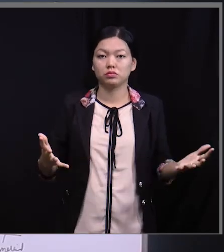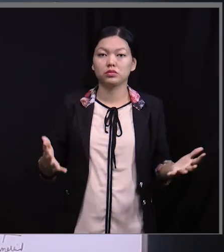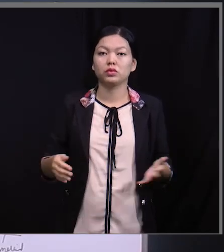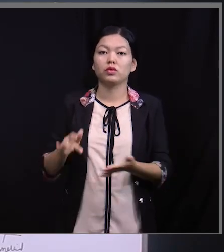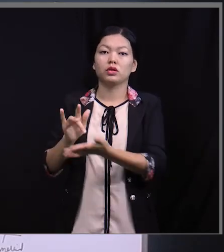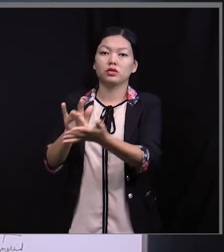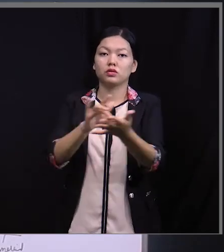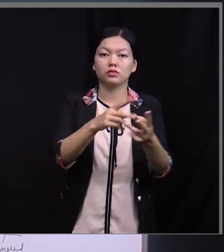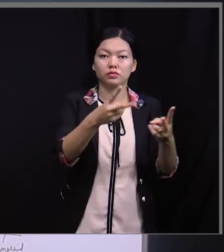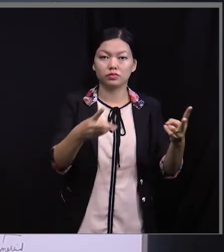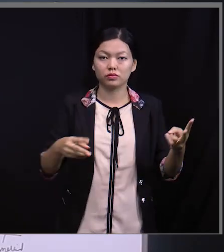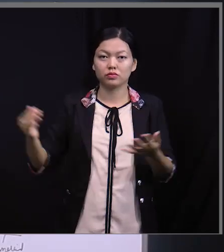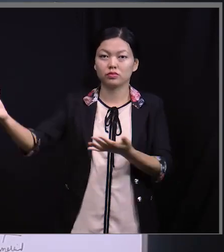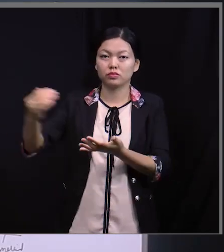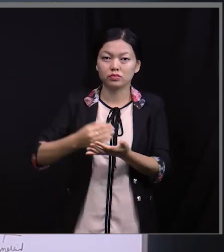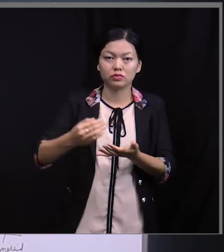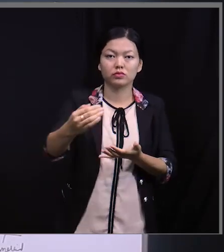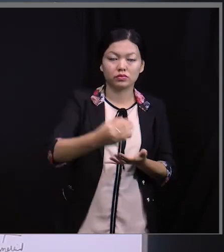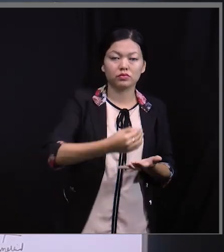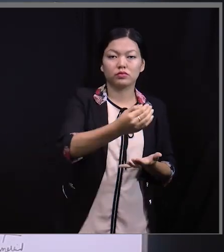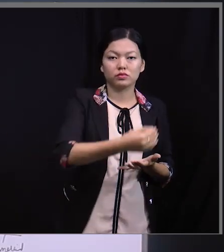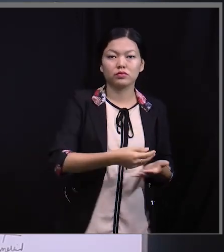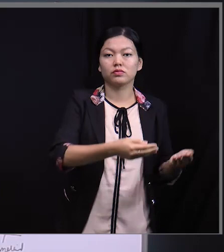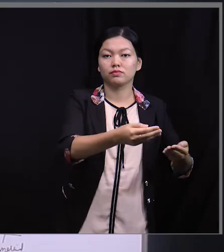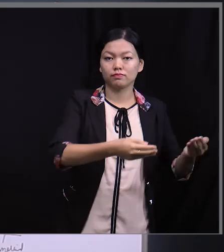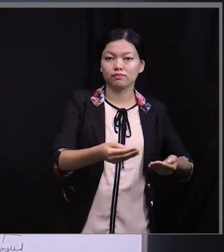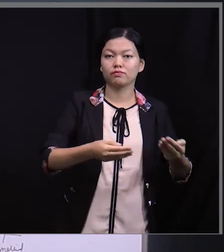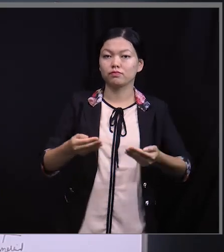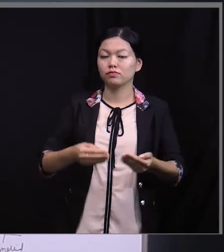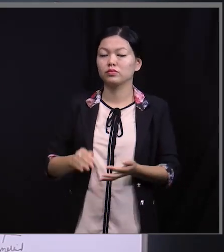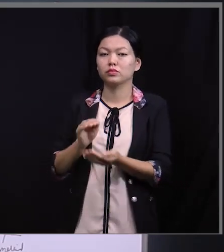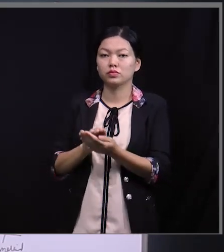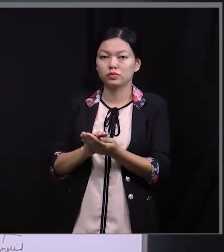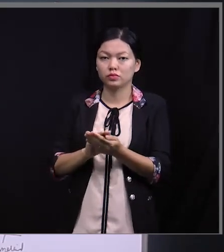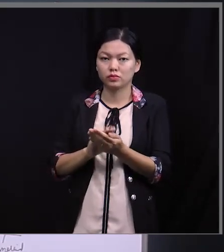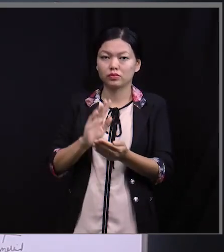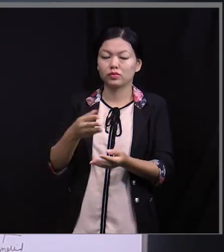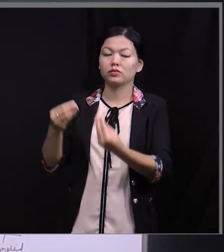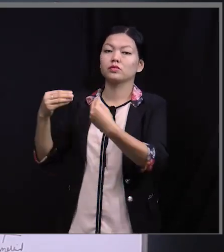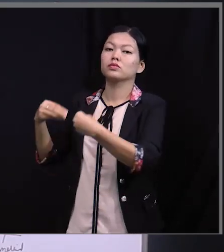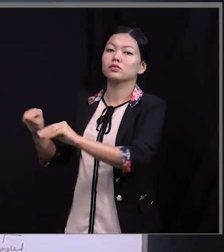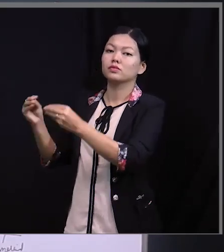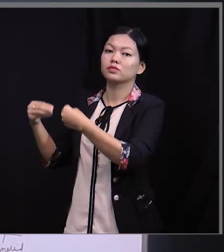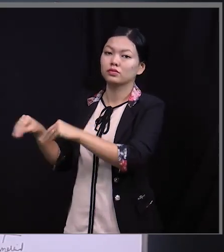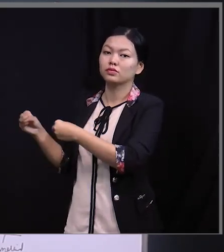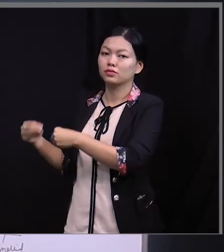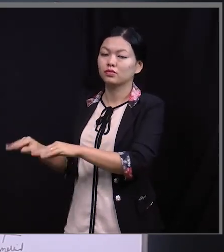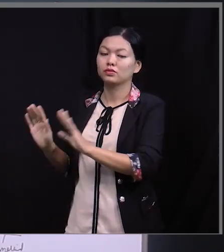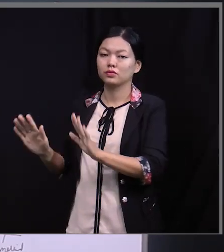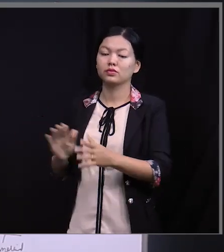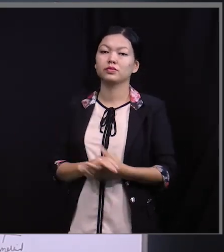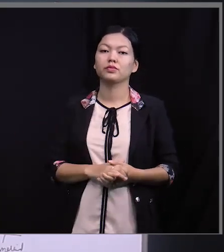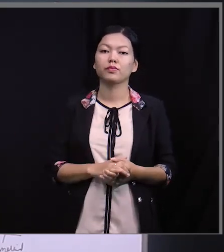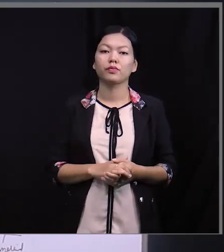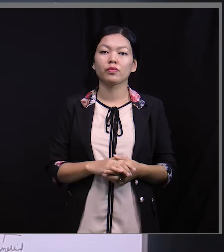different factors of production and financial sources in order to come up with a product or the enterprise. So